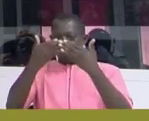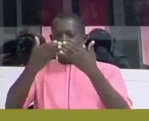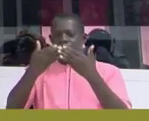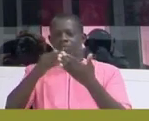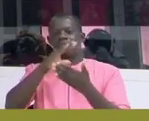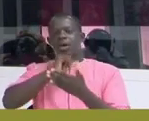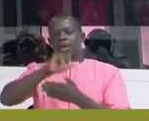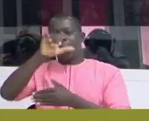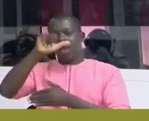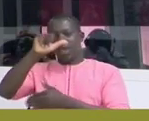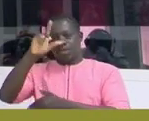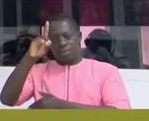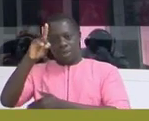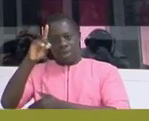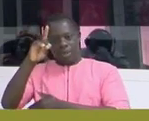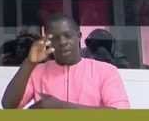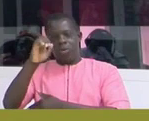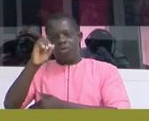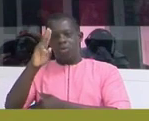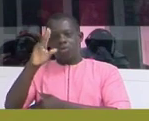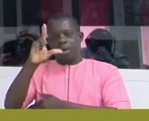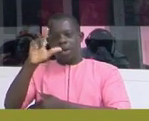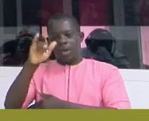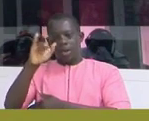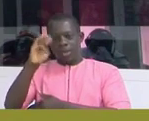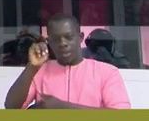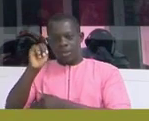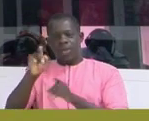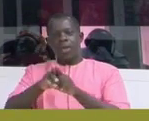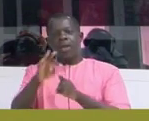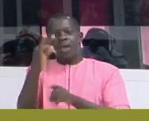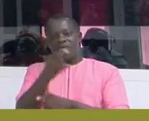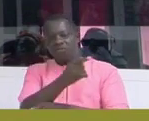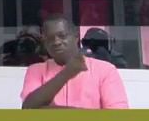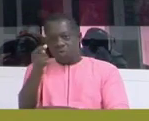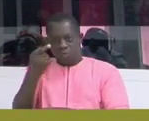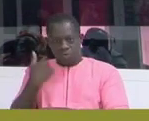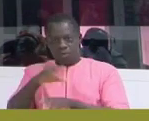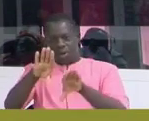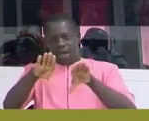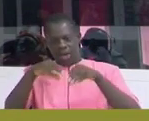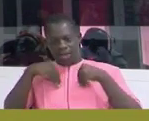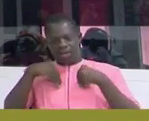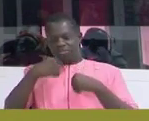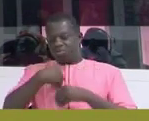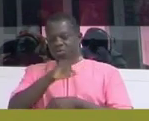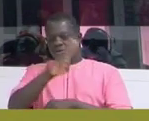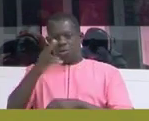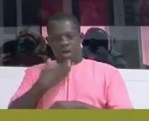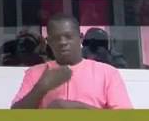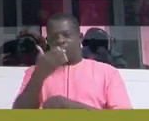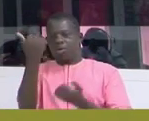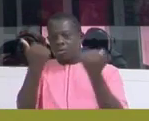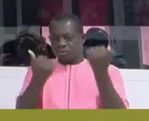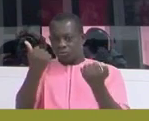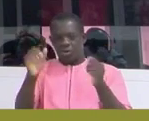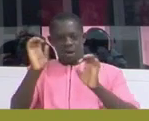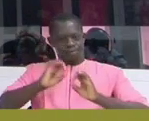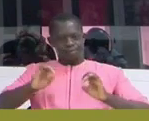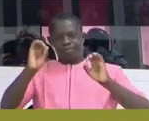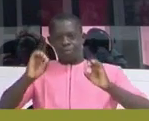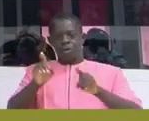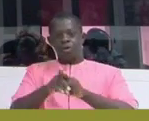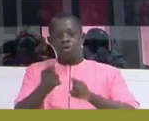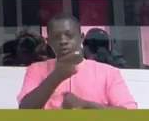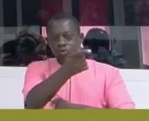load. I called Abai and his responding I said to him if you would agree because I don't have